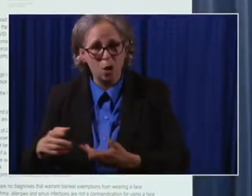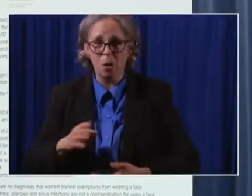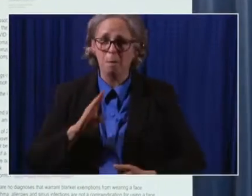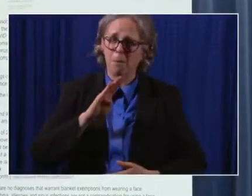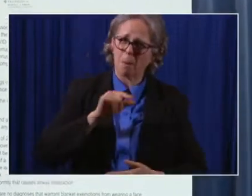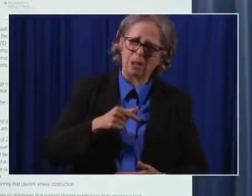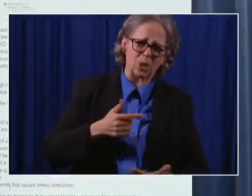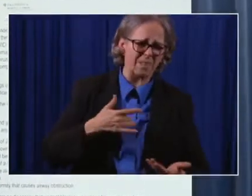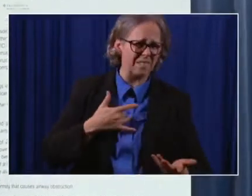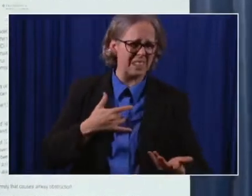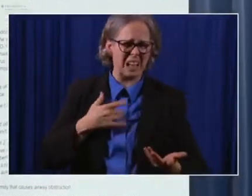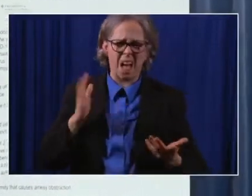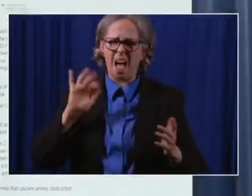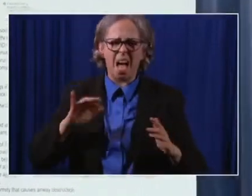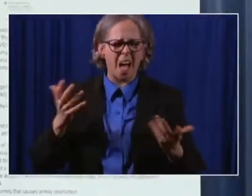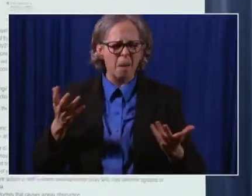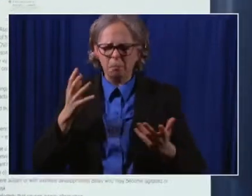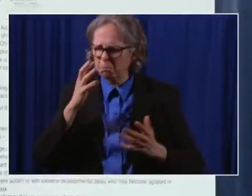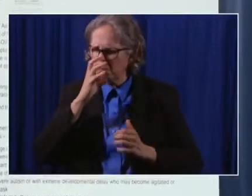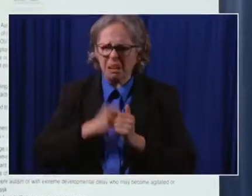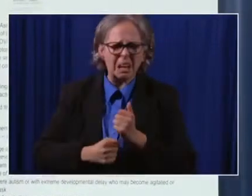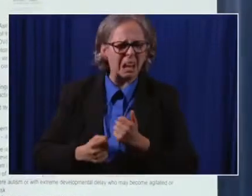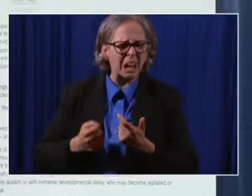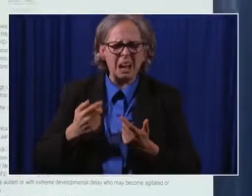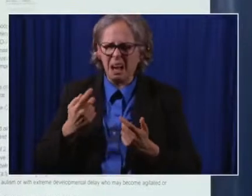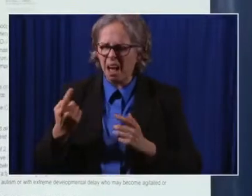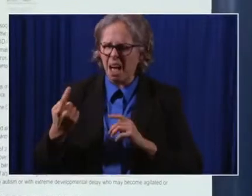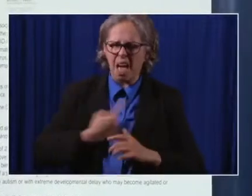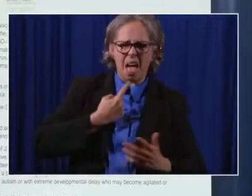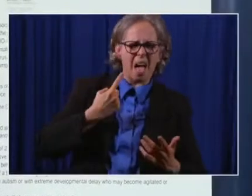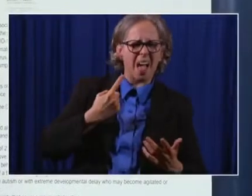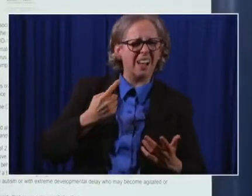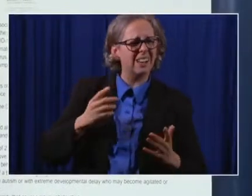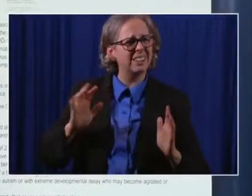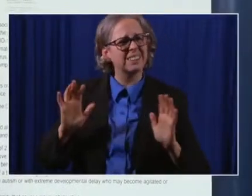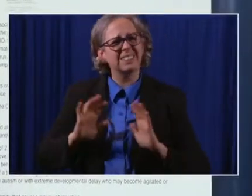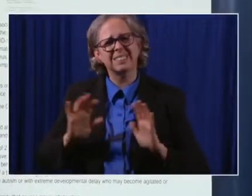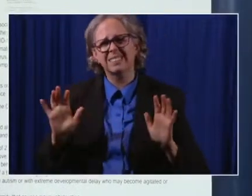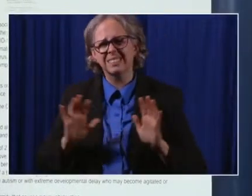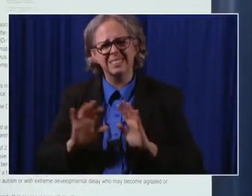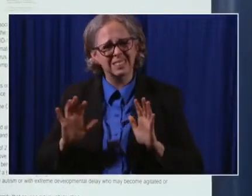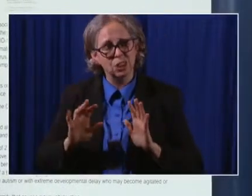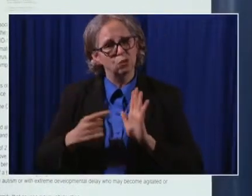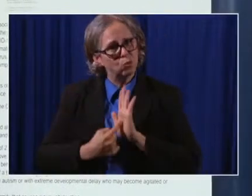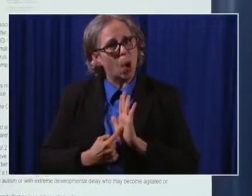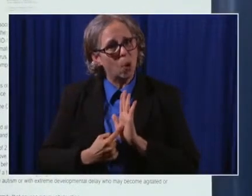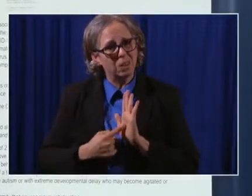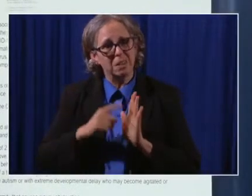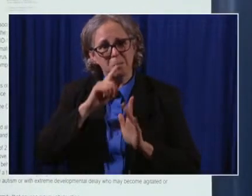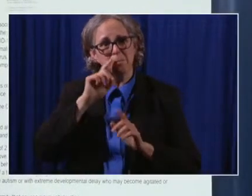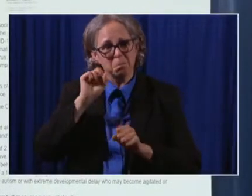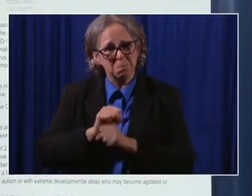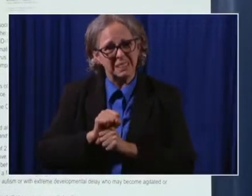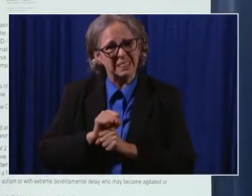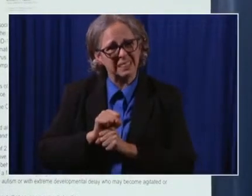being friendly, but it really is a sign of friendship. It is a sign of love.